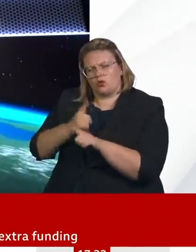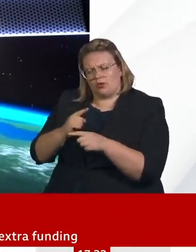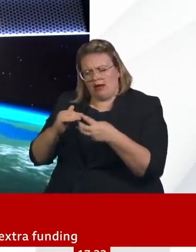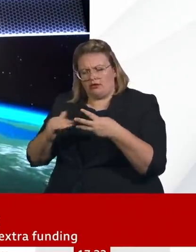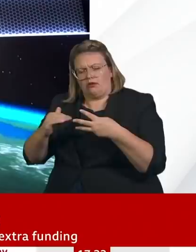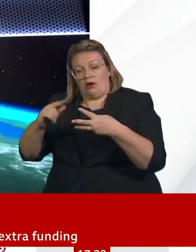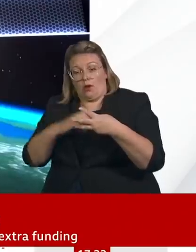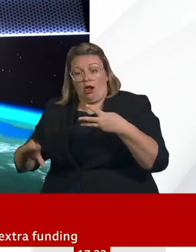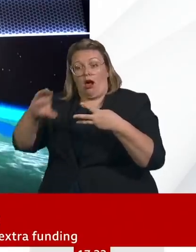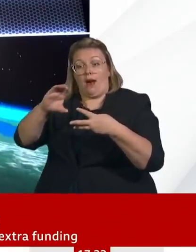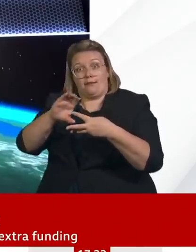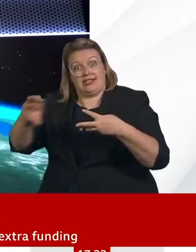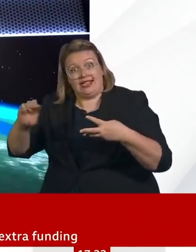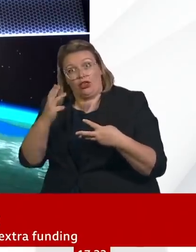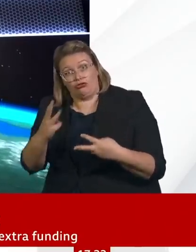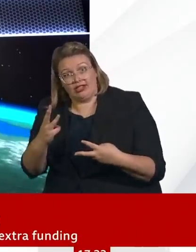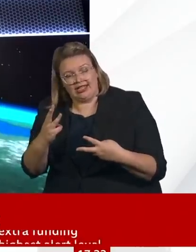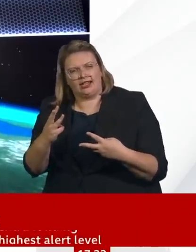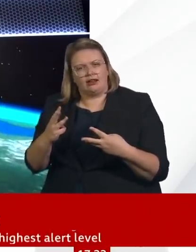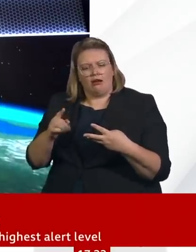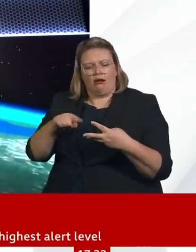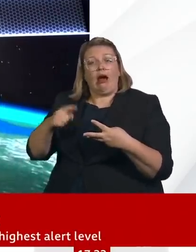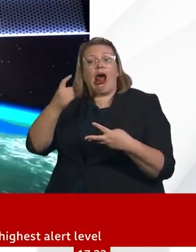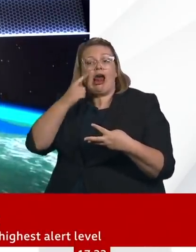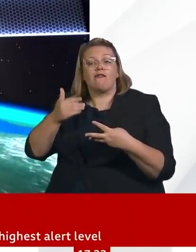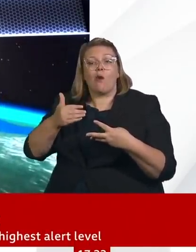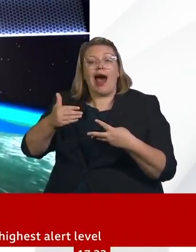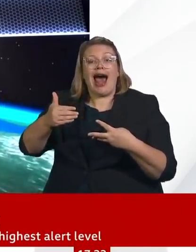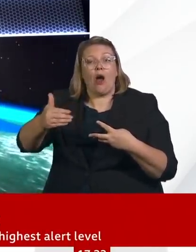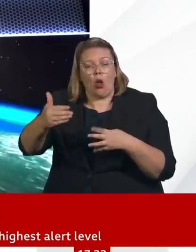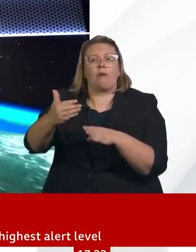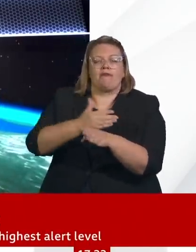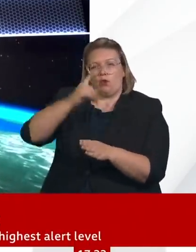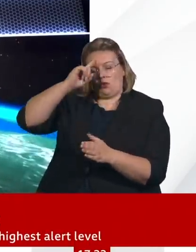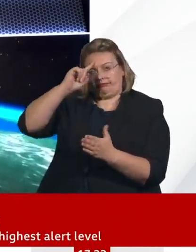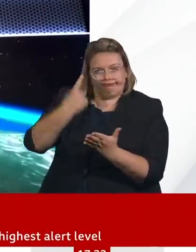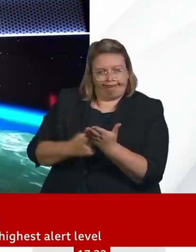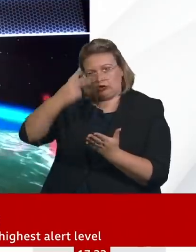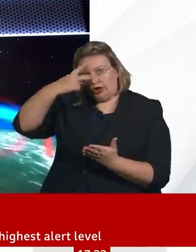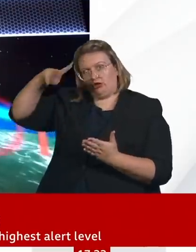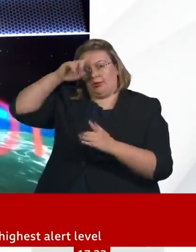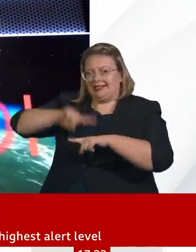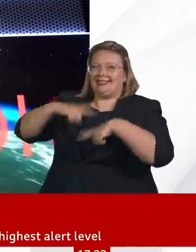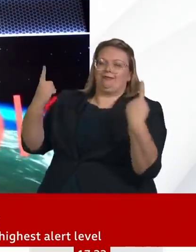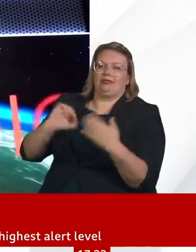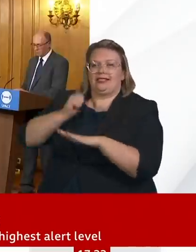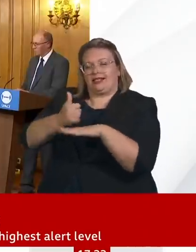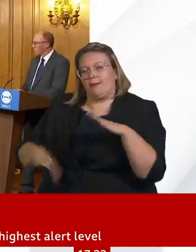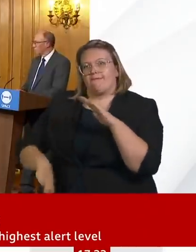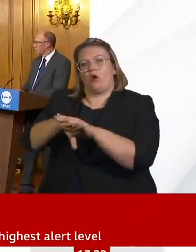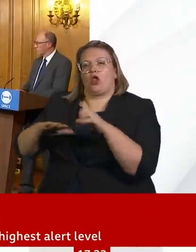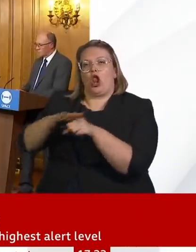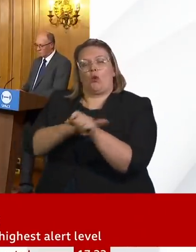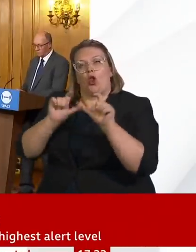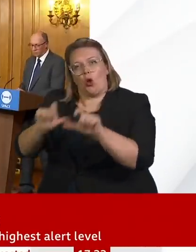rate in Manchester, Liverpool, etc., before you then advise the Prime Minister to move on to local circuit breakers? Well,